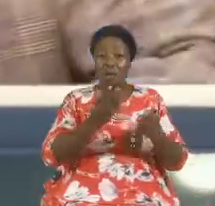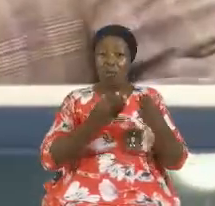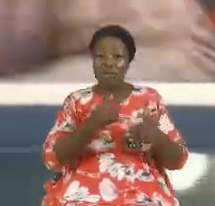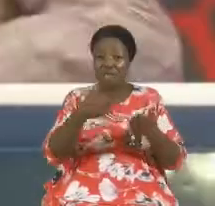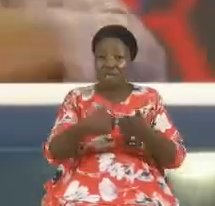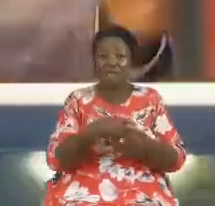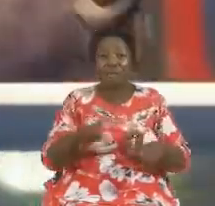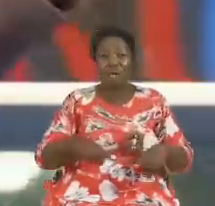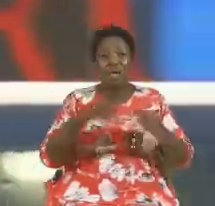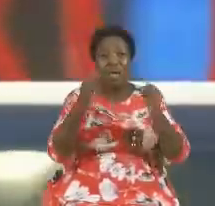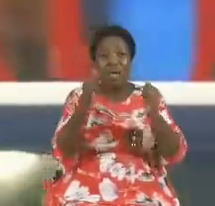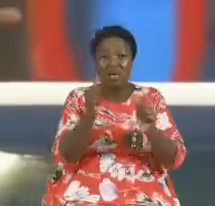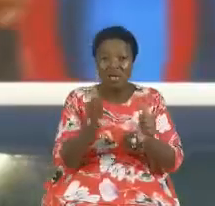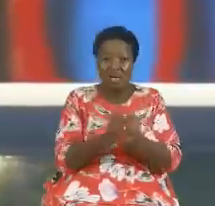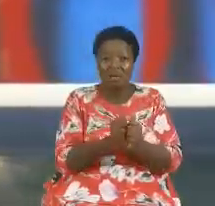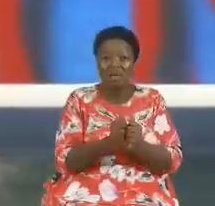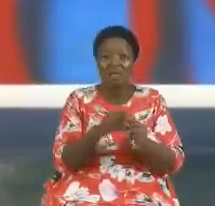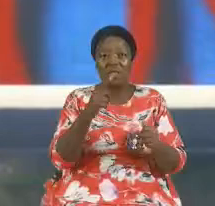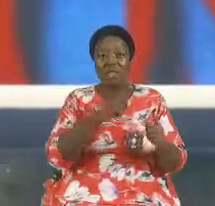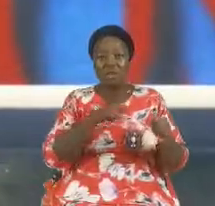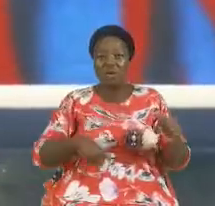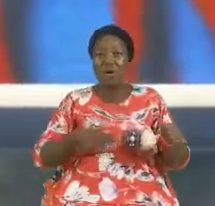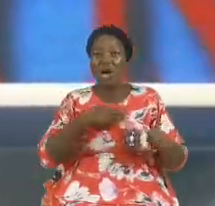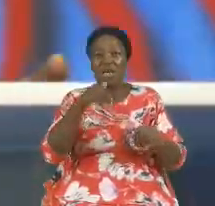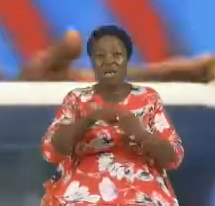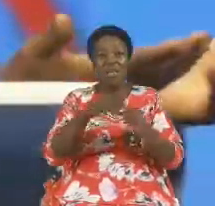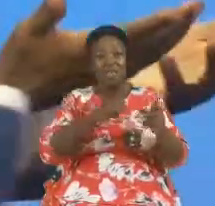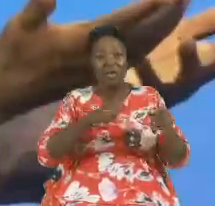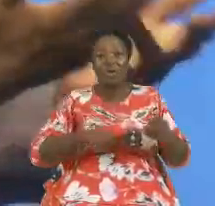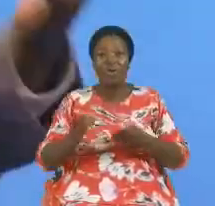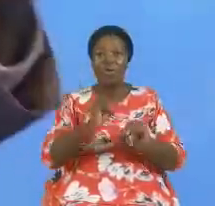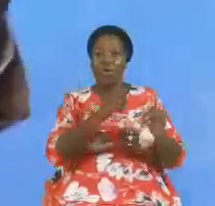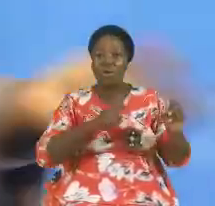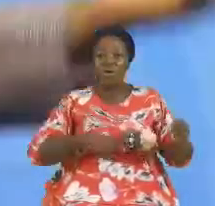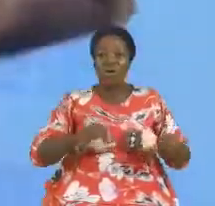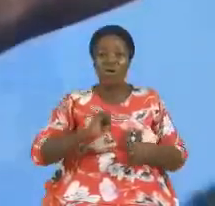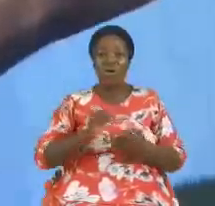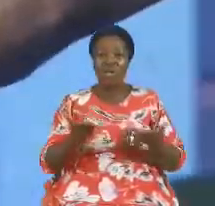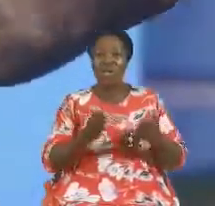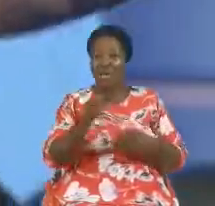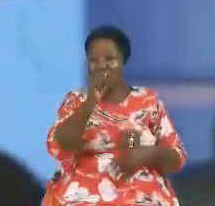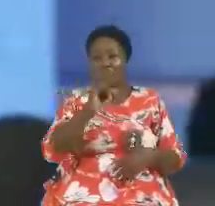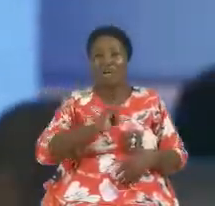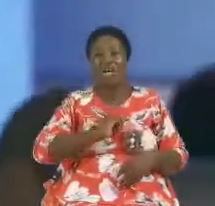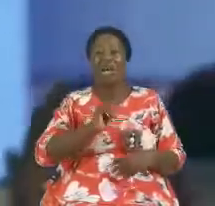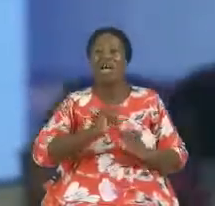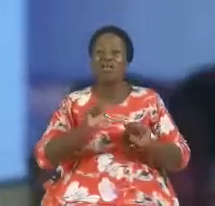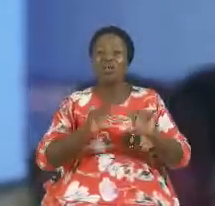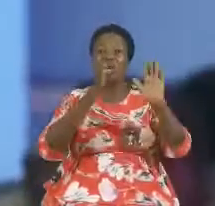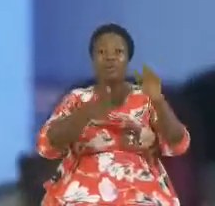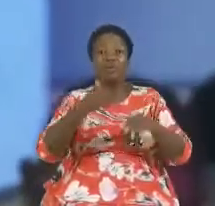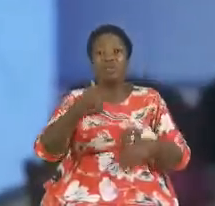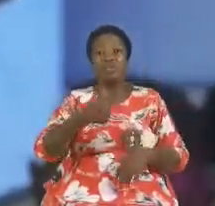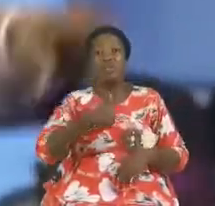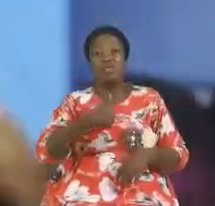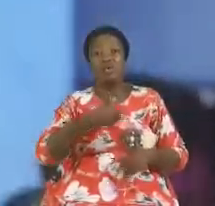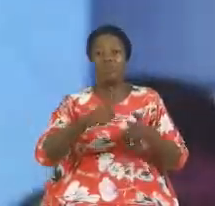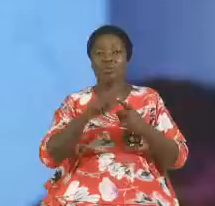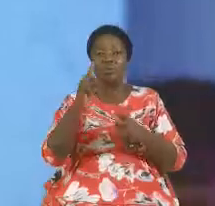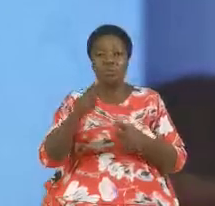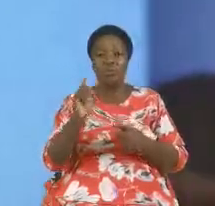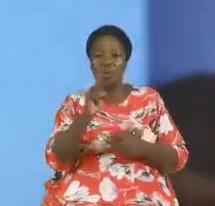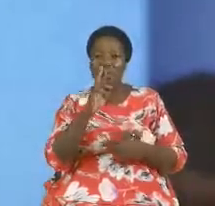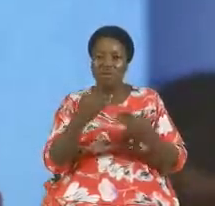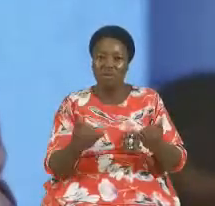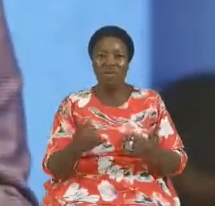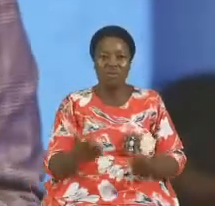with God. I want a new life in the Lord. Oh Lord, here am I. I surrender myself